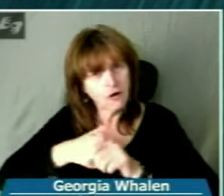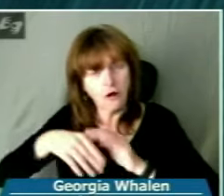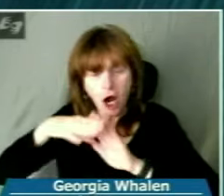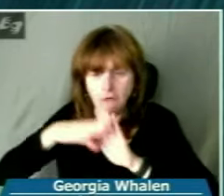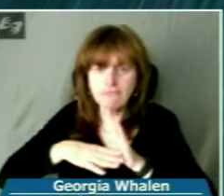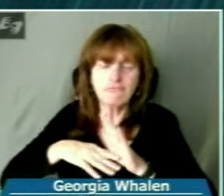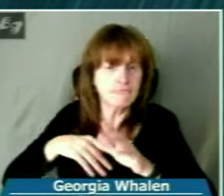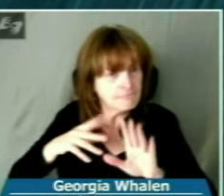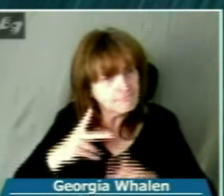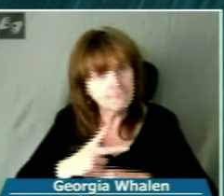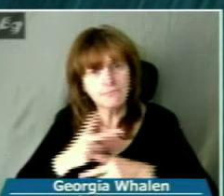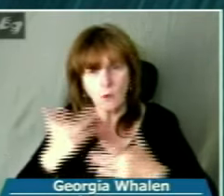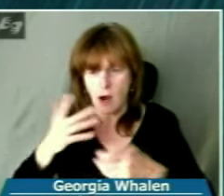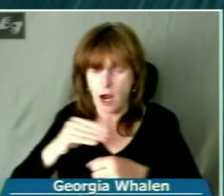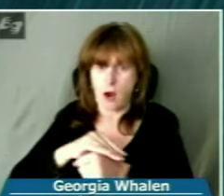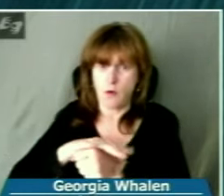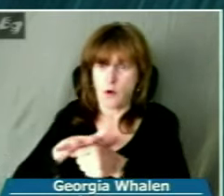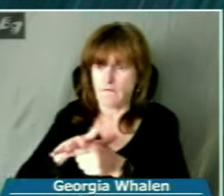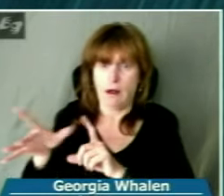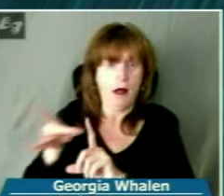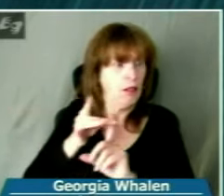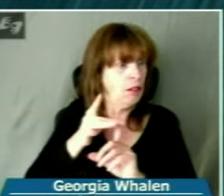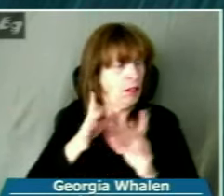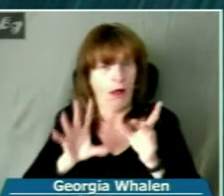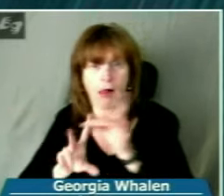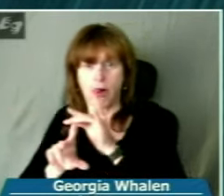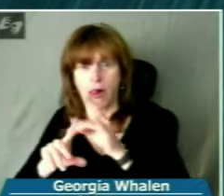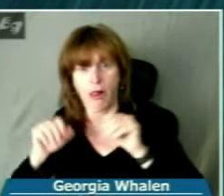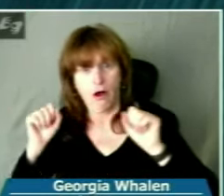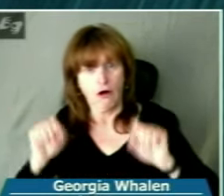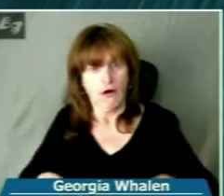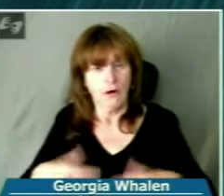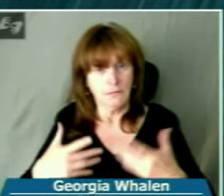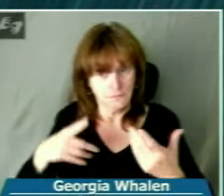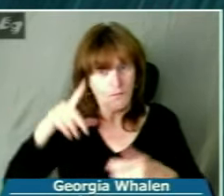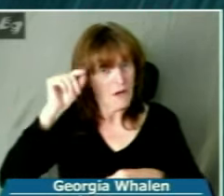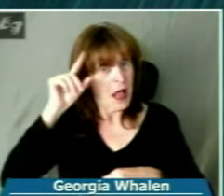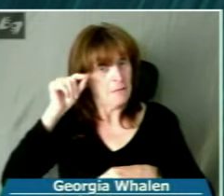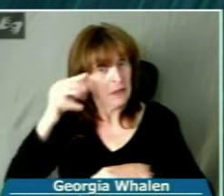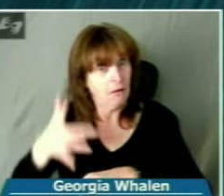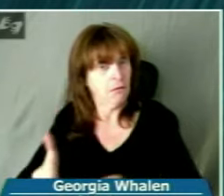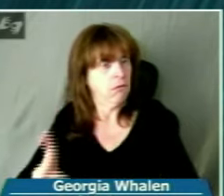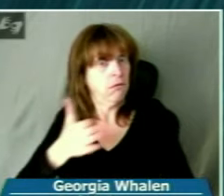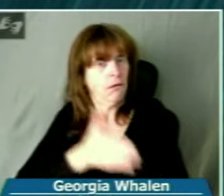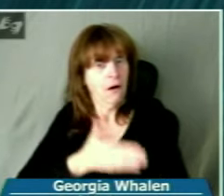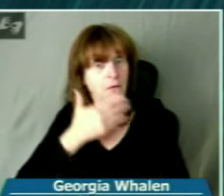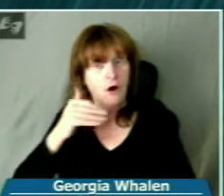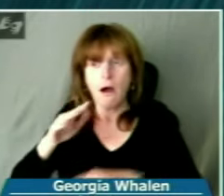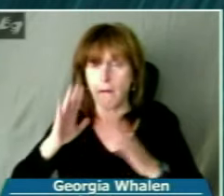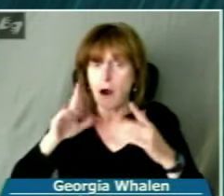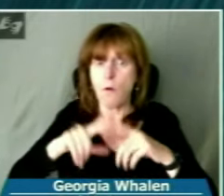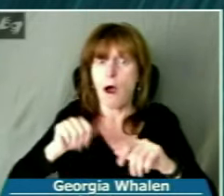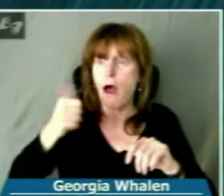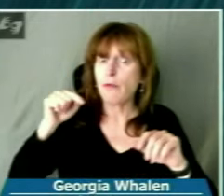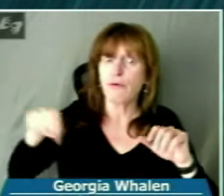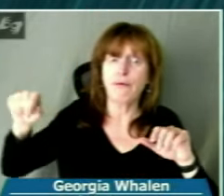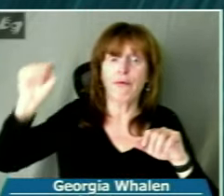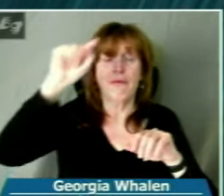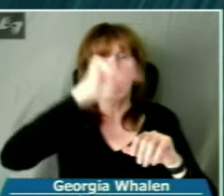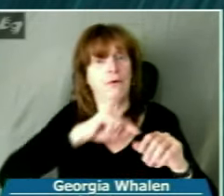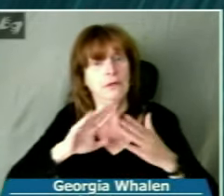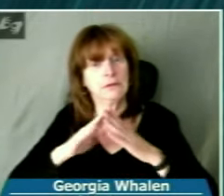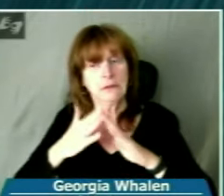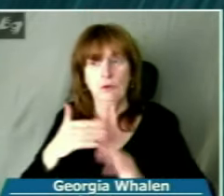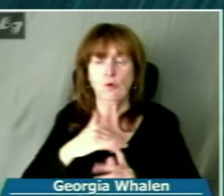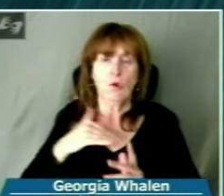you know, we're seemingly doing better than many other communities in Greater Toronto and Hamilton area. That virus is still out there. We're certainly